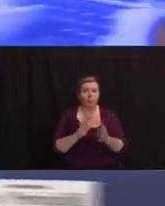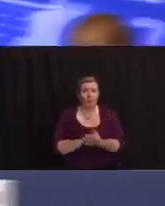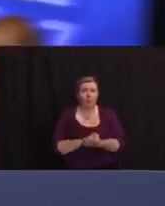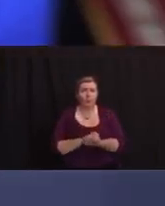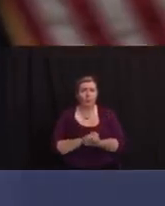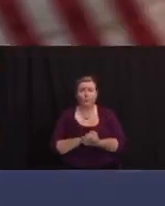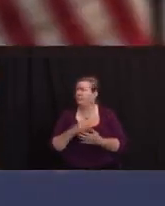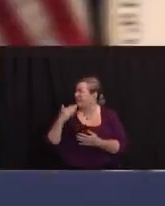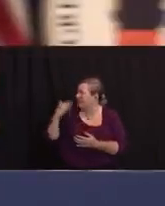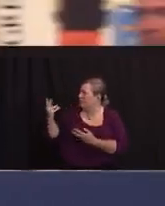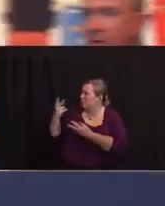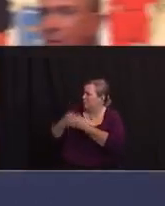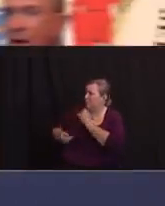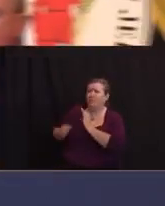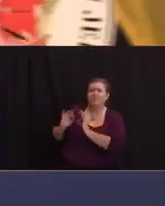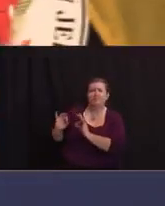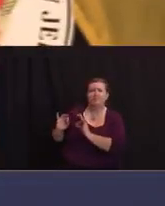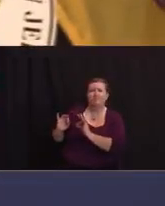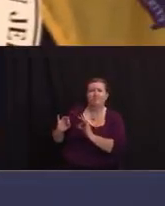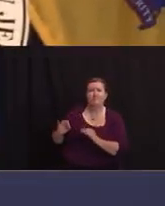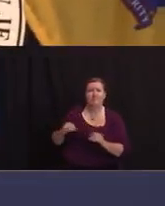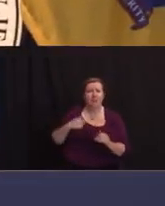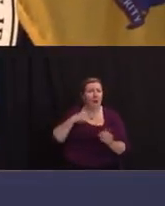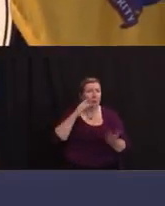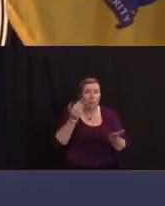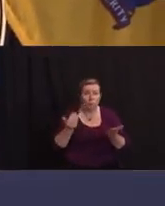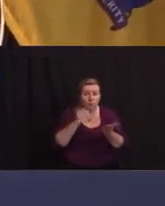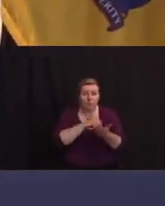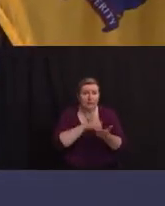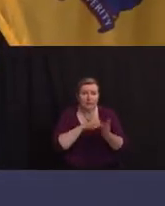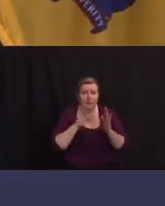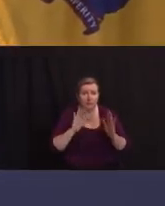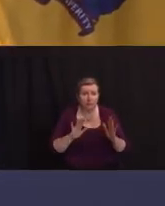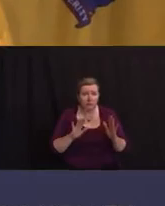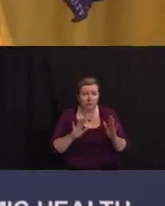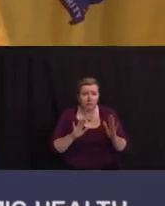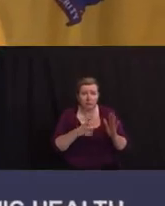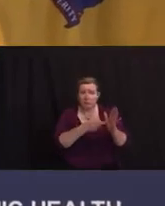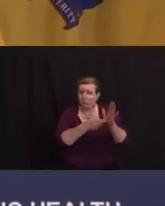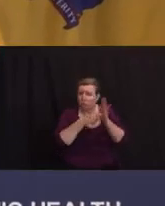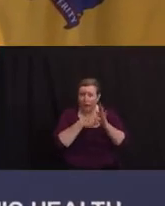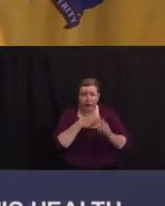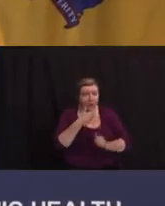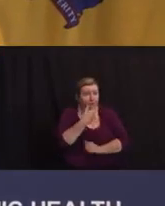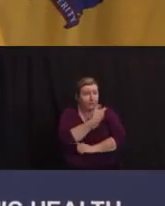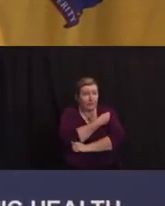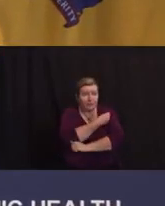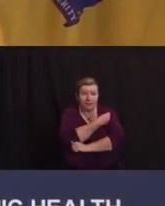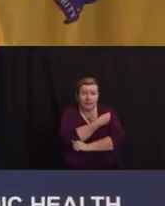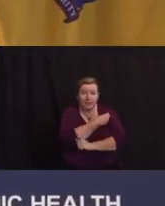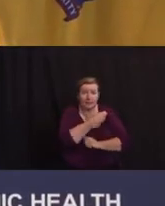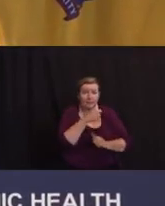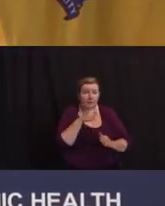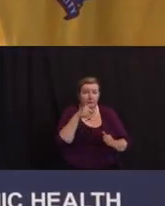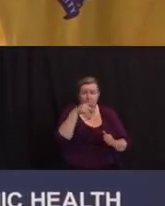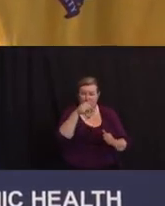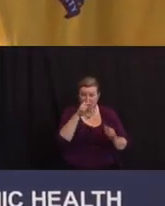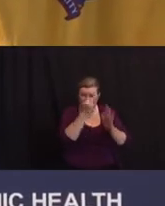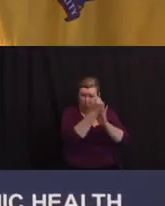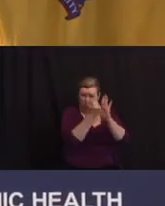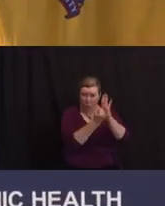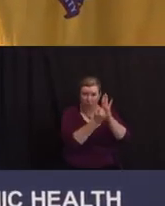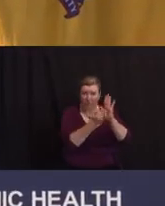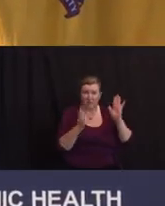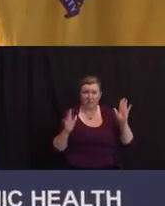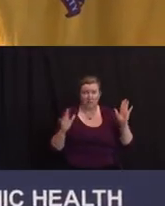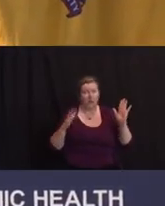ask it, but I will repeat where I've been on this requiring a vaccine passport or not. I'm open-minded to it,